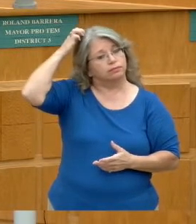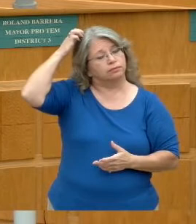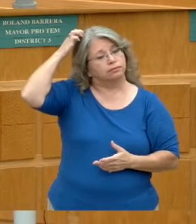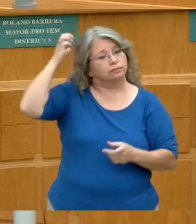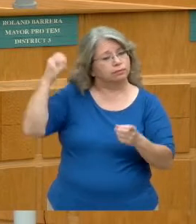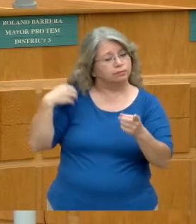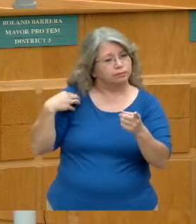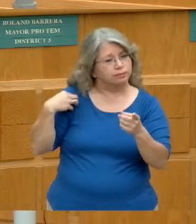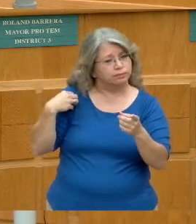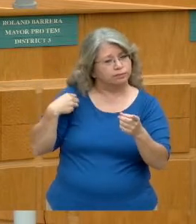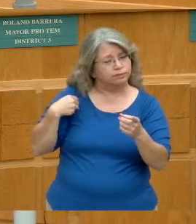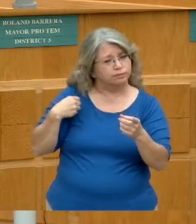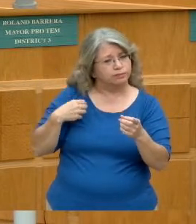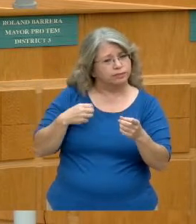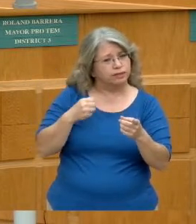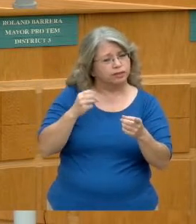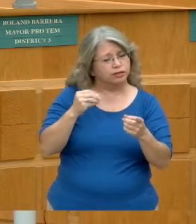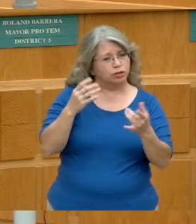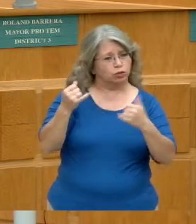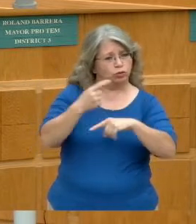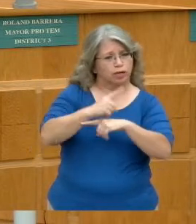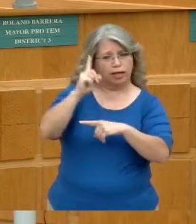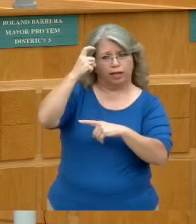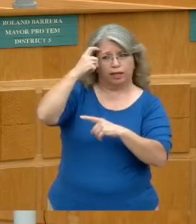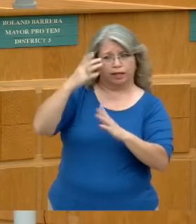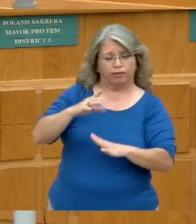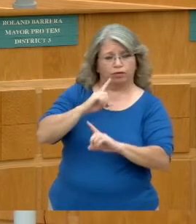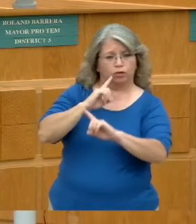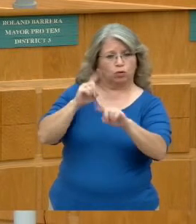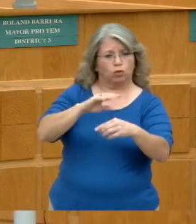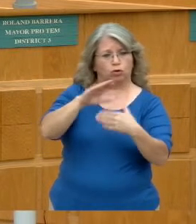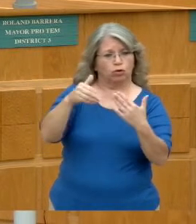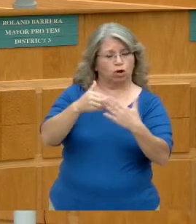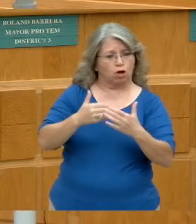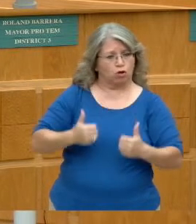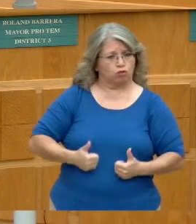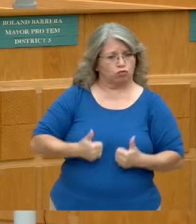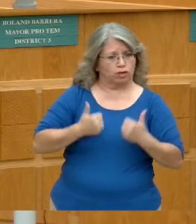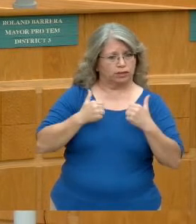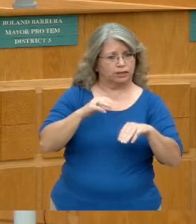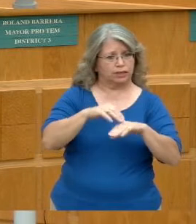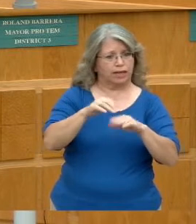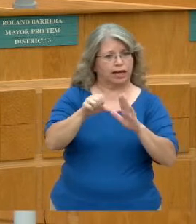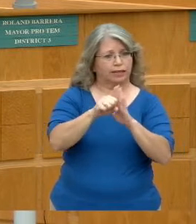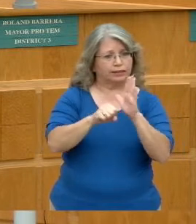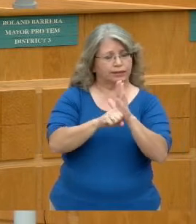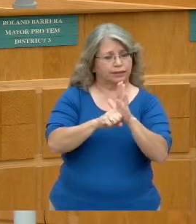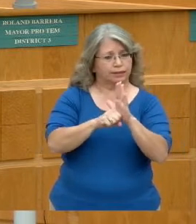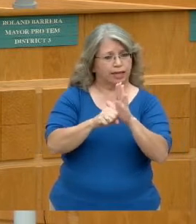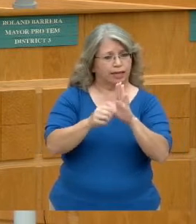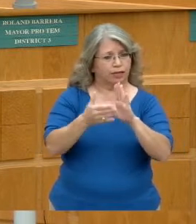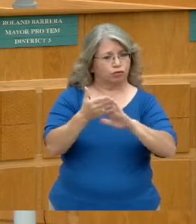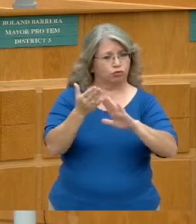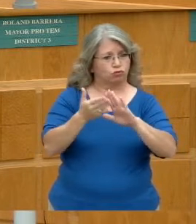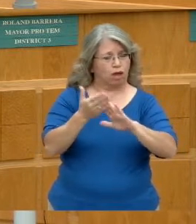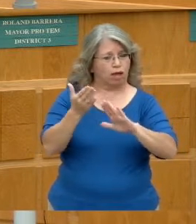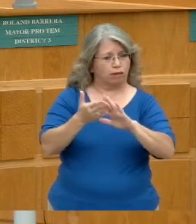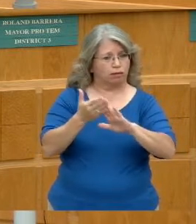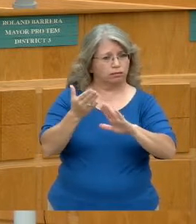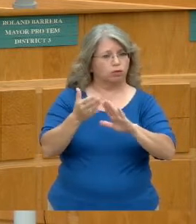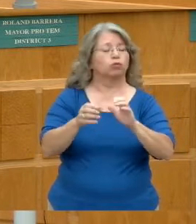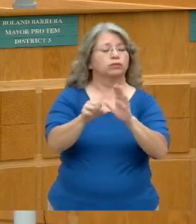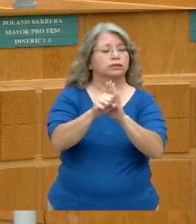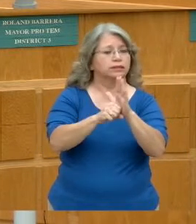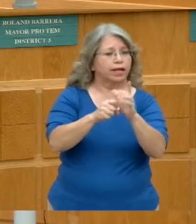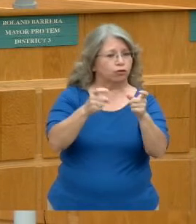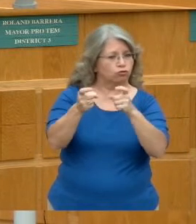All right. So today the governor ordered all residents at state-run facilities to be tested. Do we have any official plan